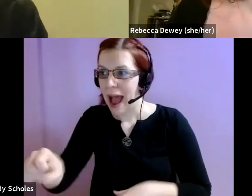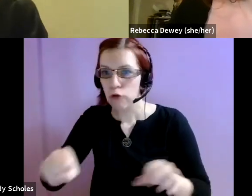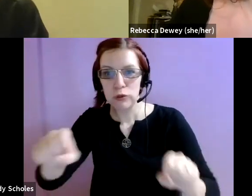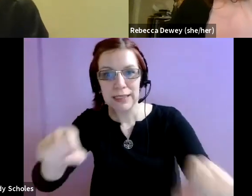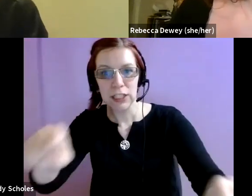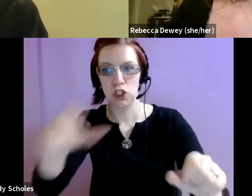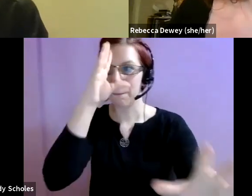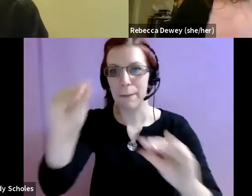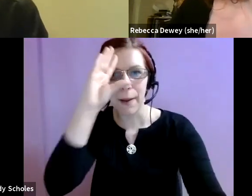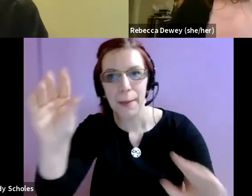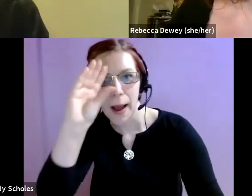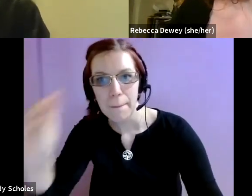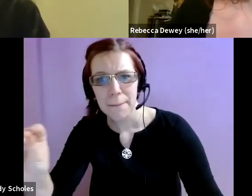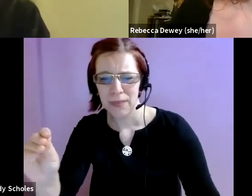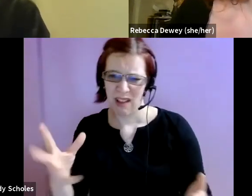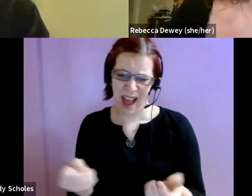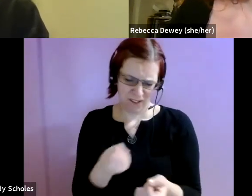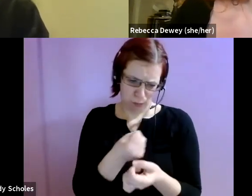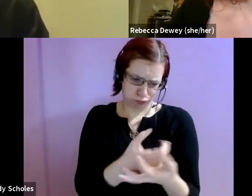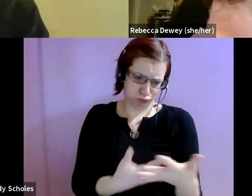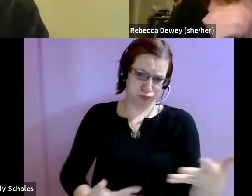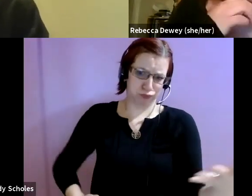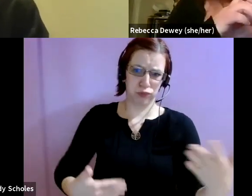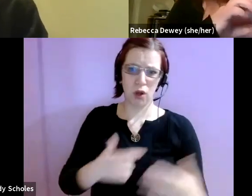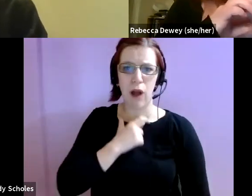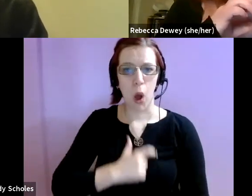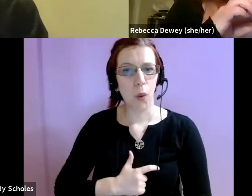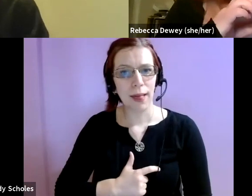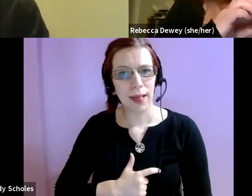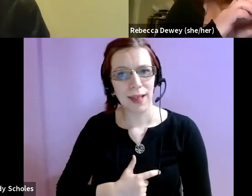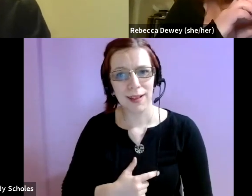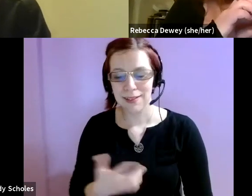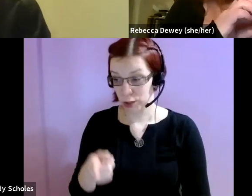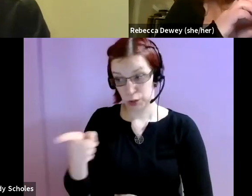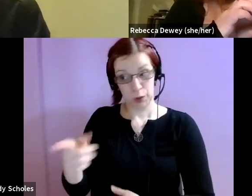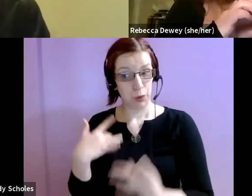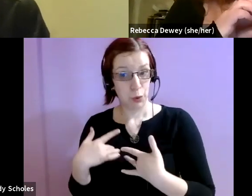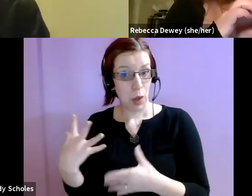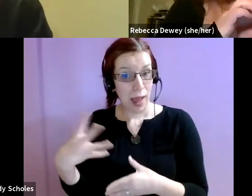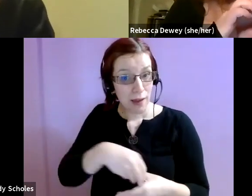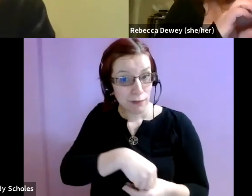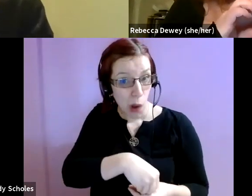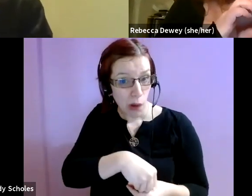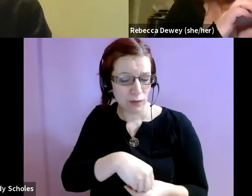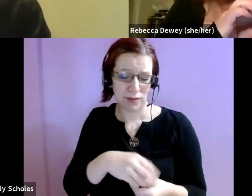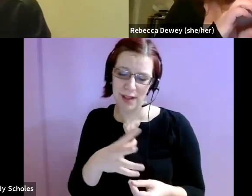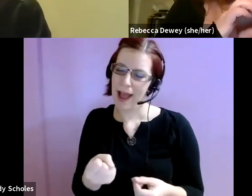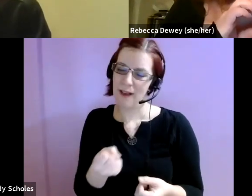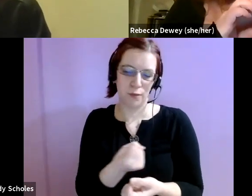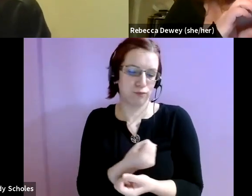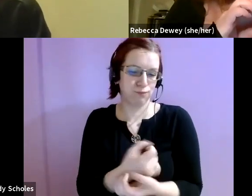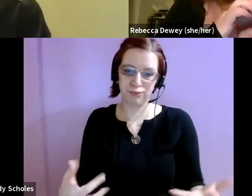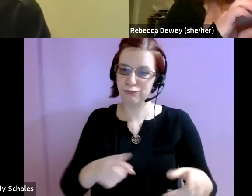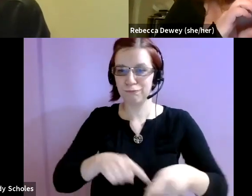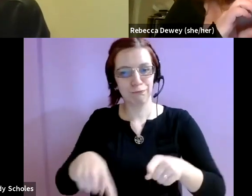of ways. So if people want to get involved, I think there's any number of skills that we